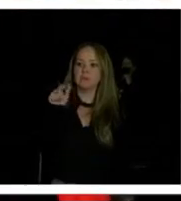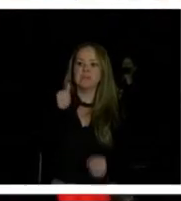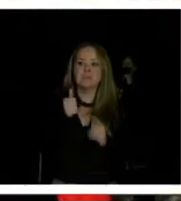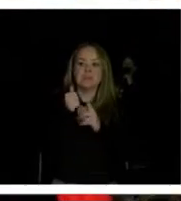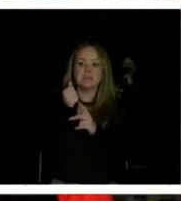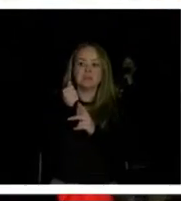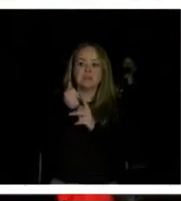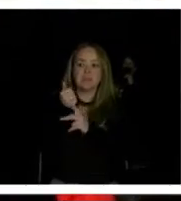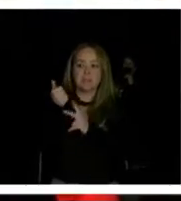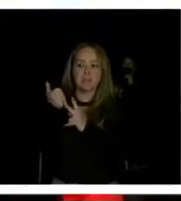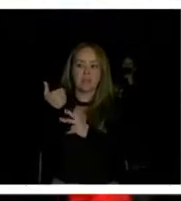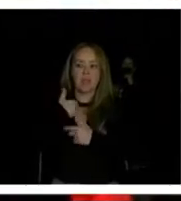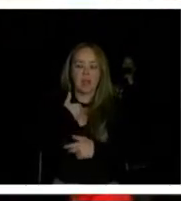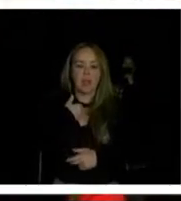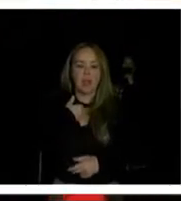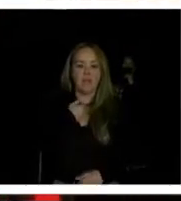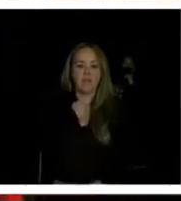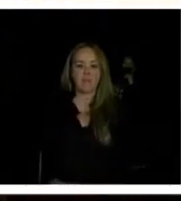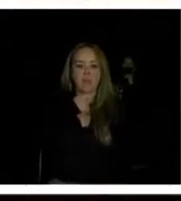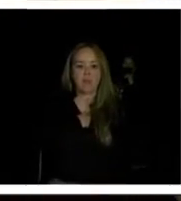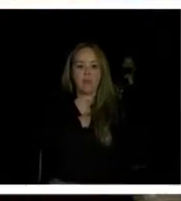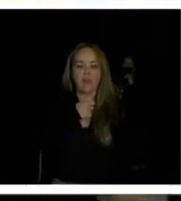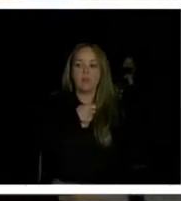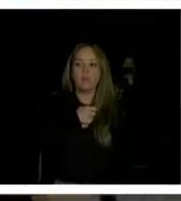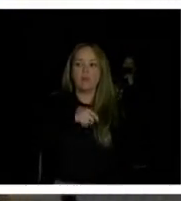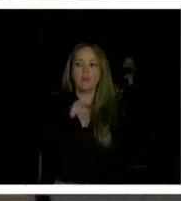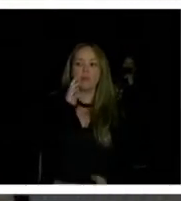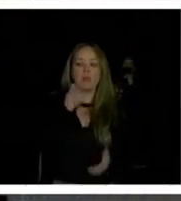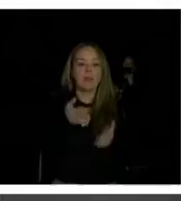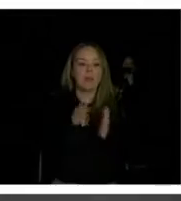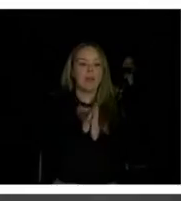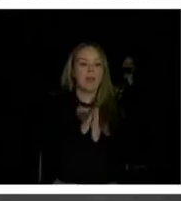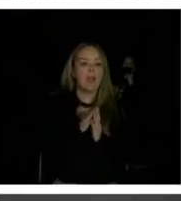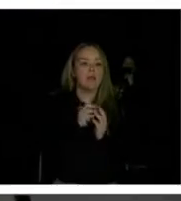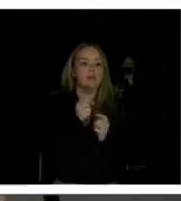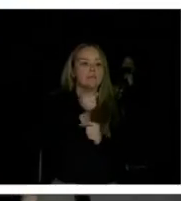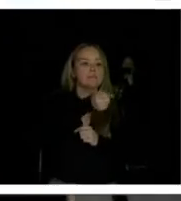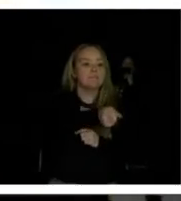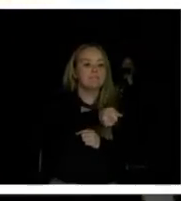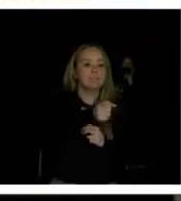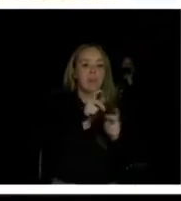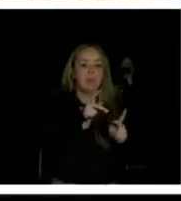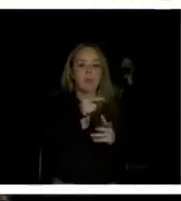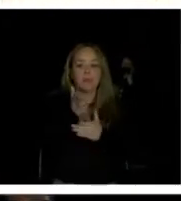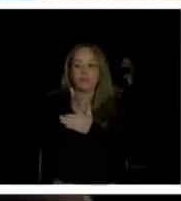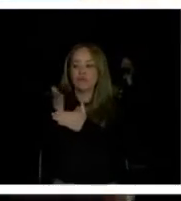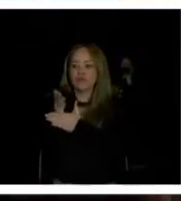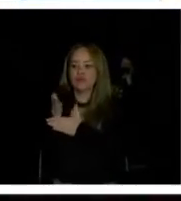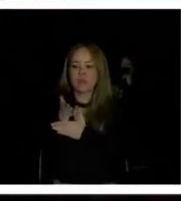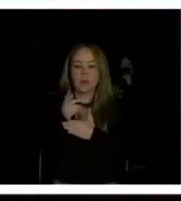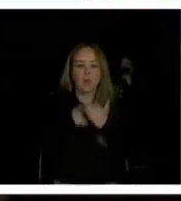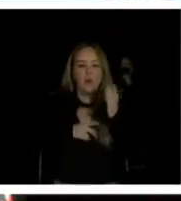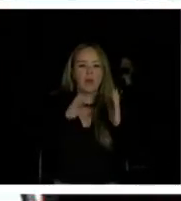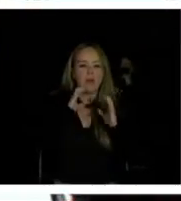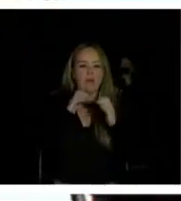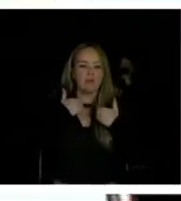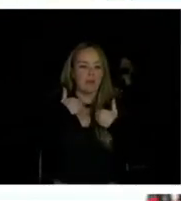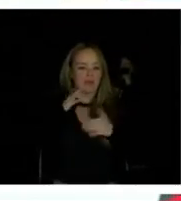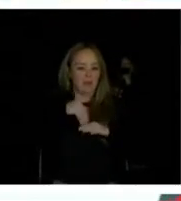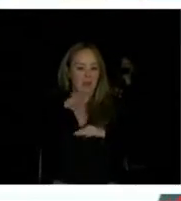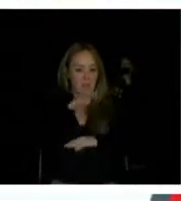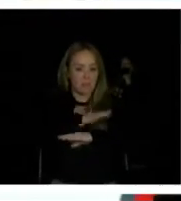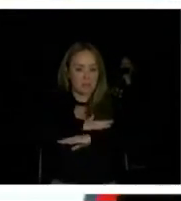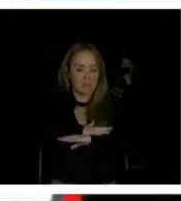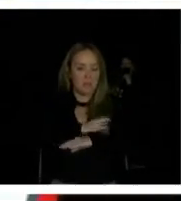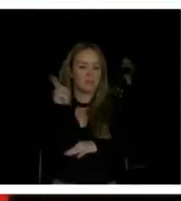microphone, right? And so I'm going to ask for people to share out some of the conversation that you were having at your table. And so they'll come